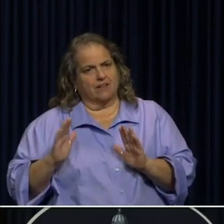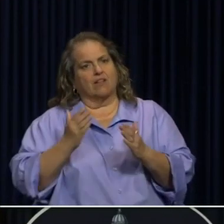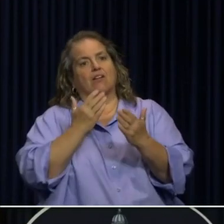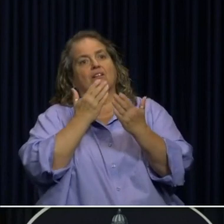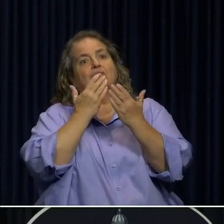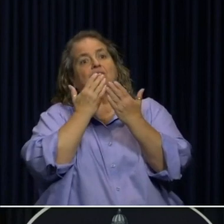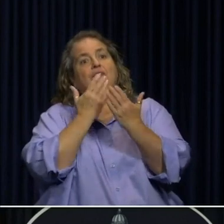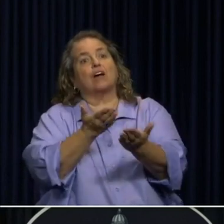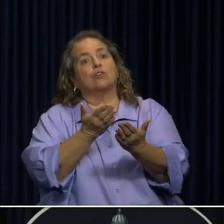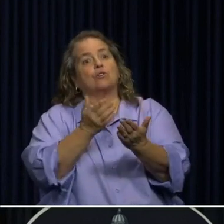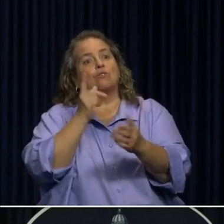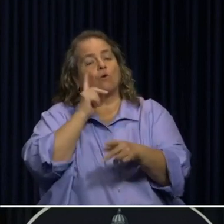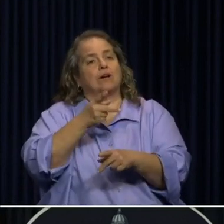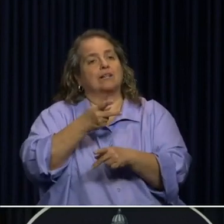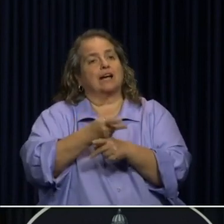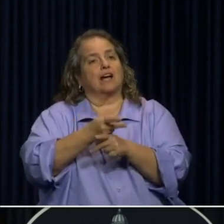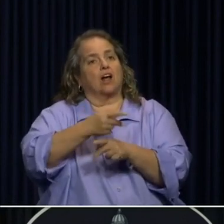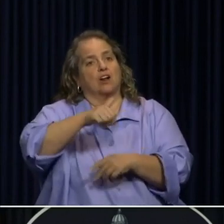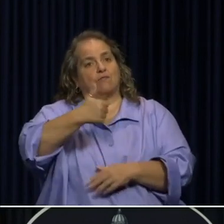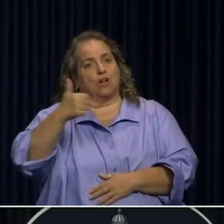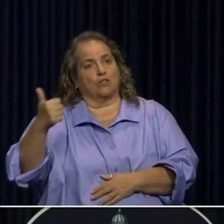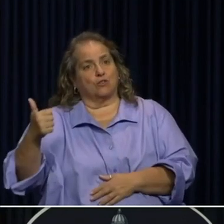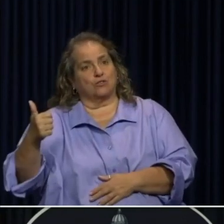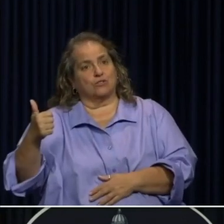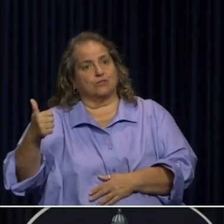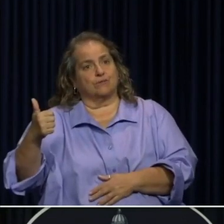Thank you for taking care of others.